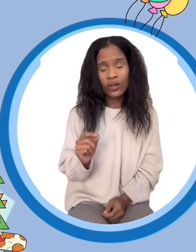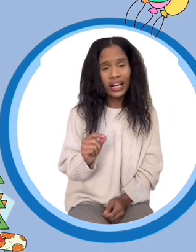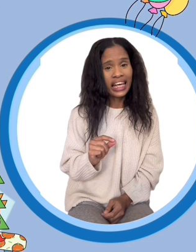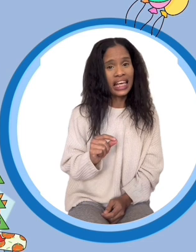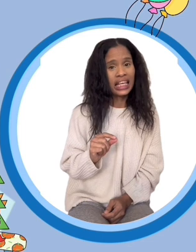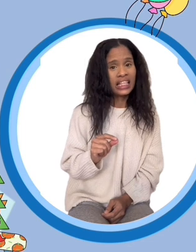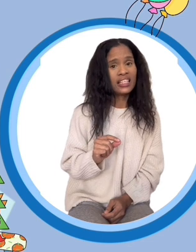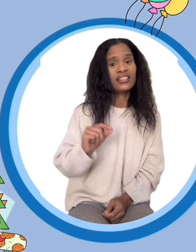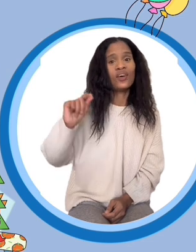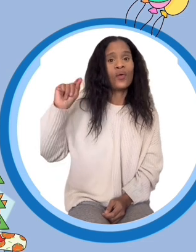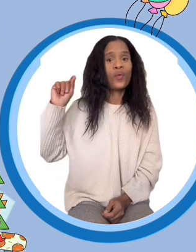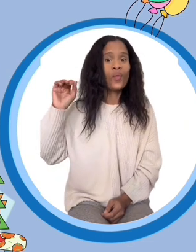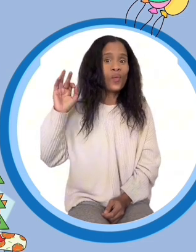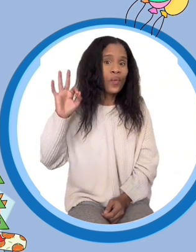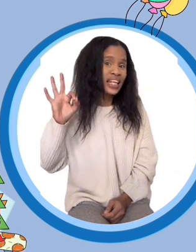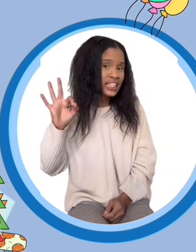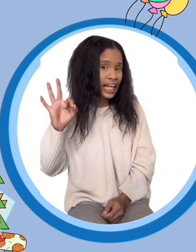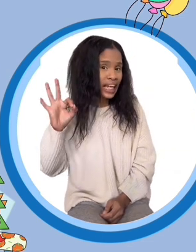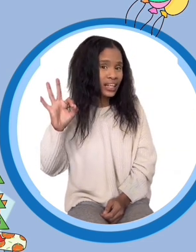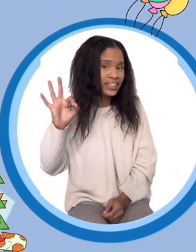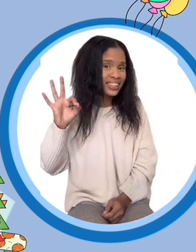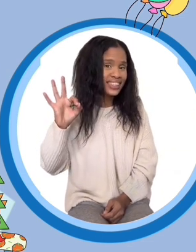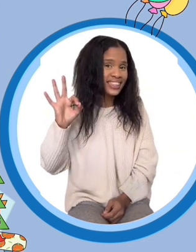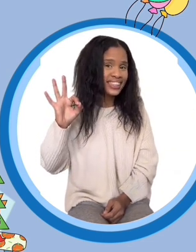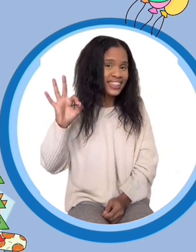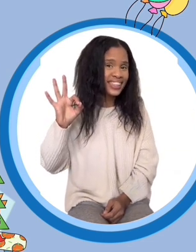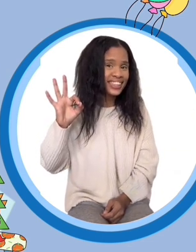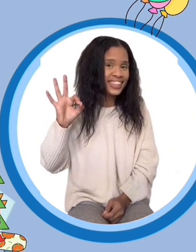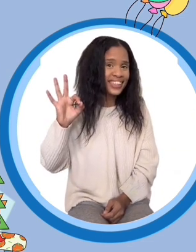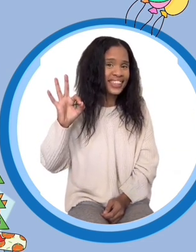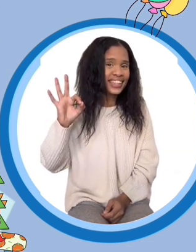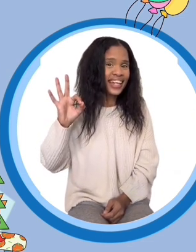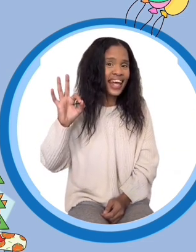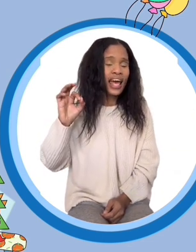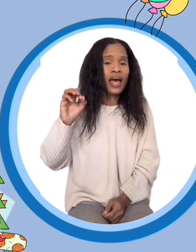tomorrow is Wednesday,